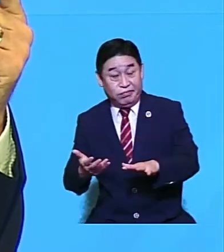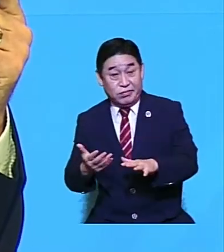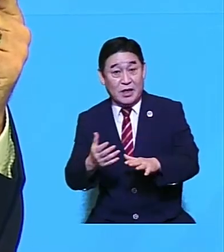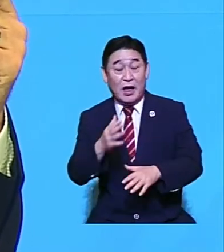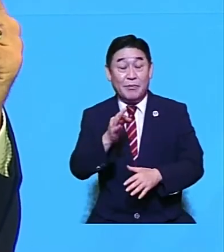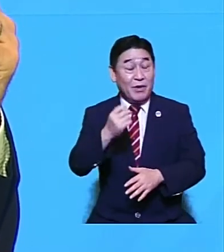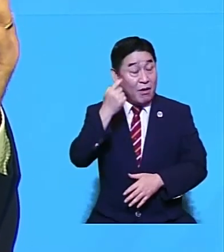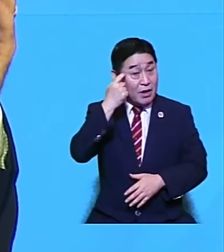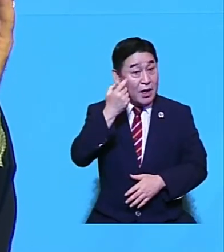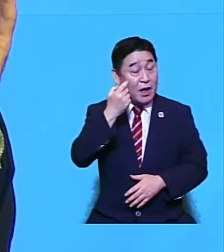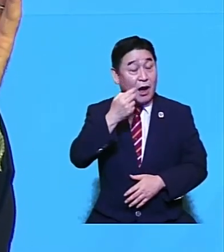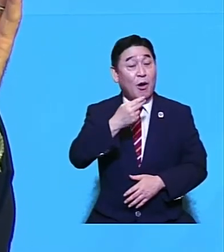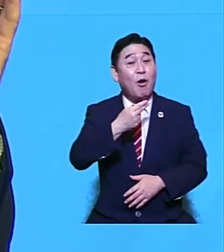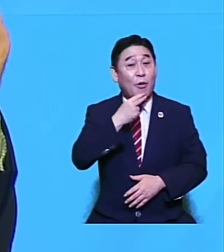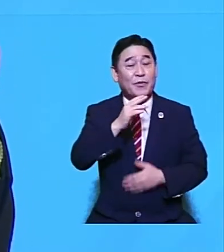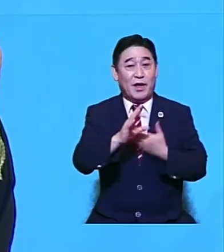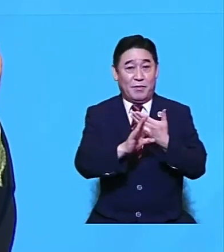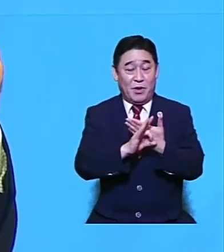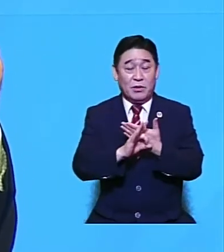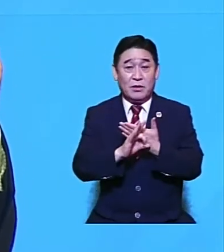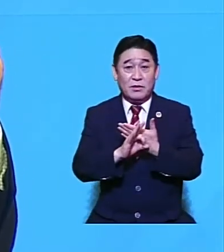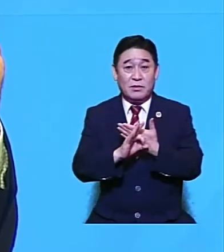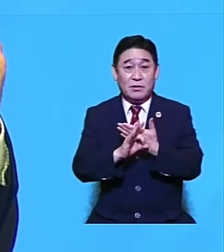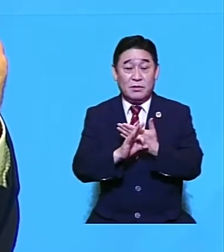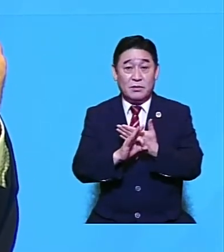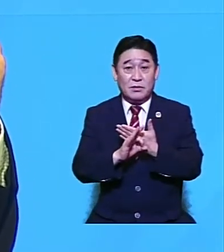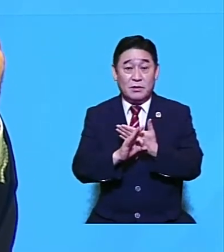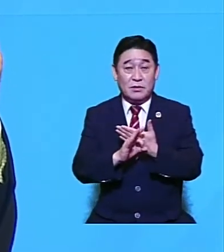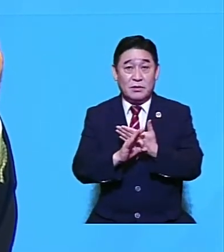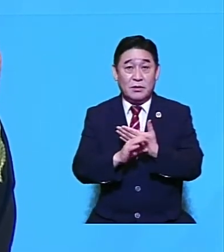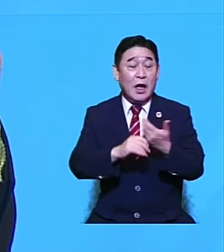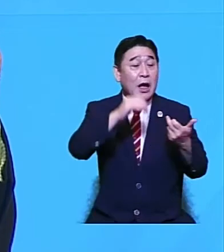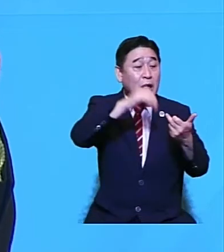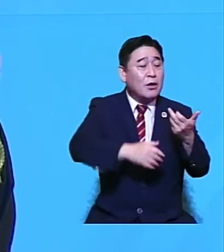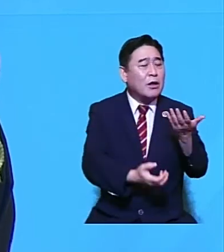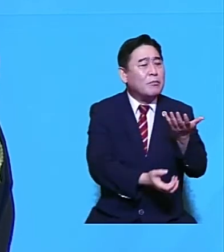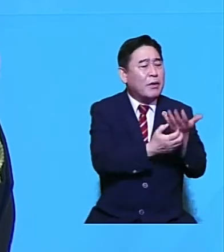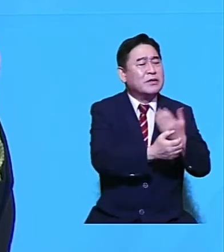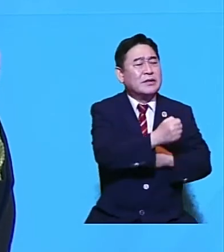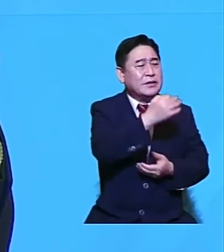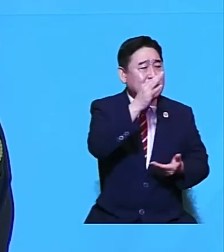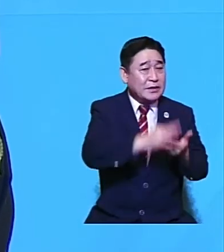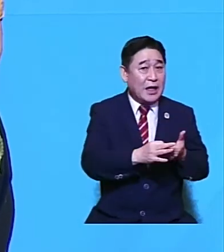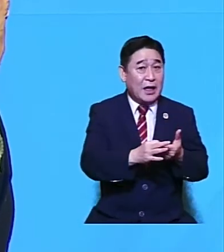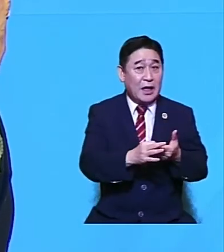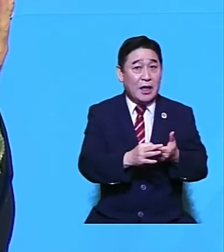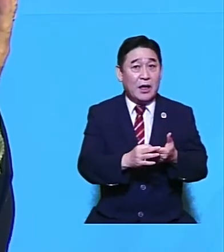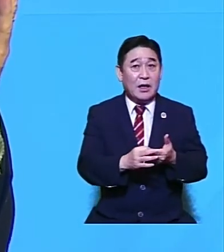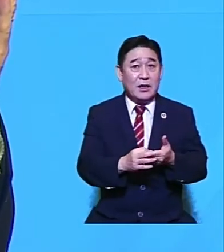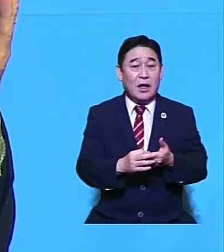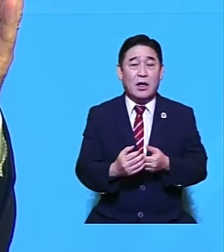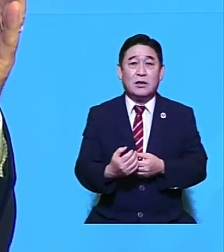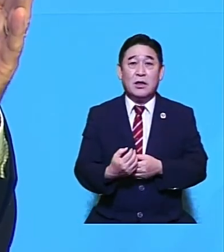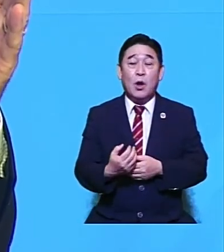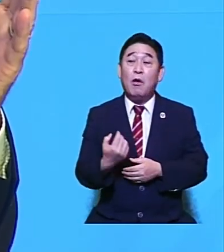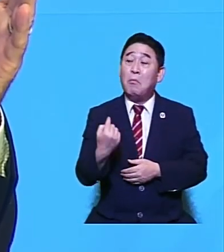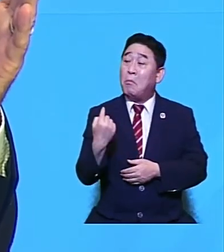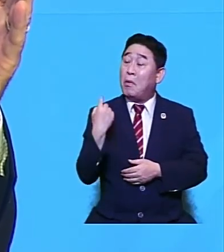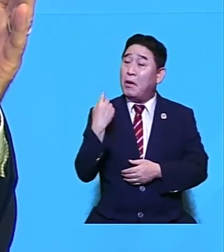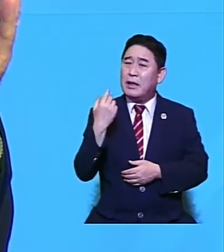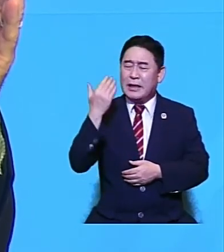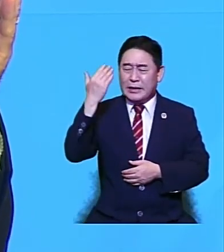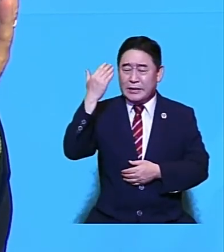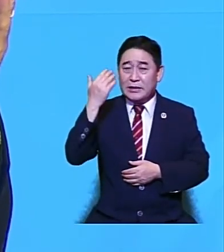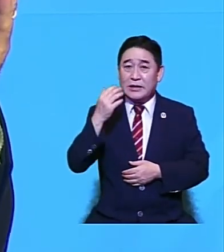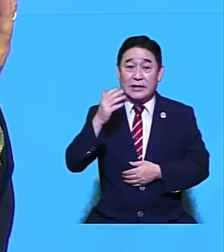on the Blue Skies Clean Air Day in Seoul, and we had a presentation from